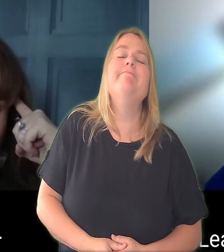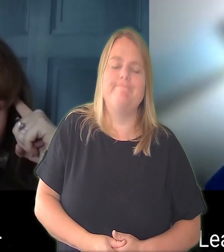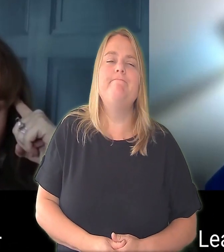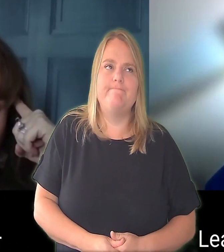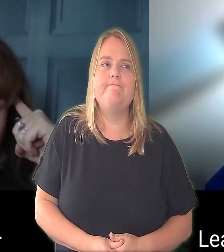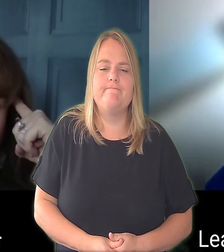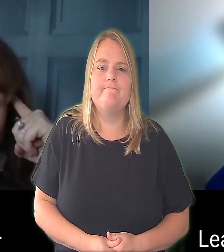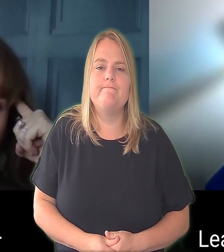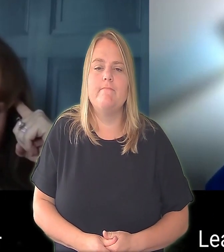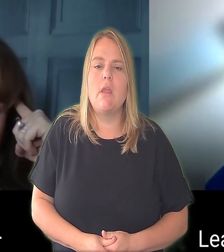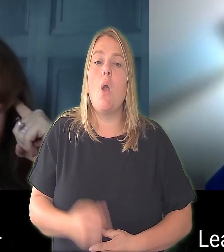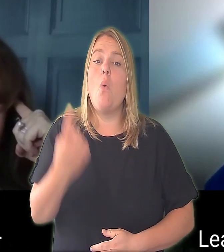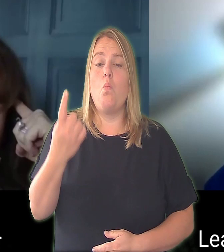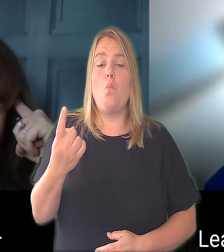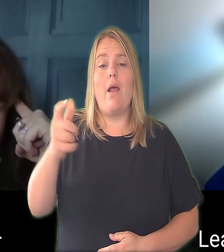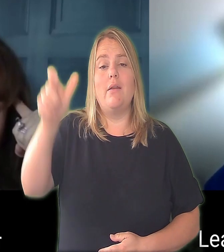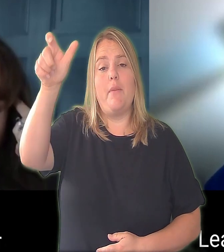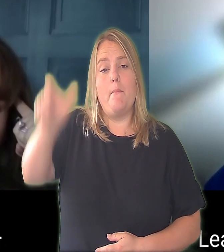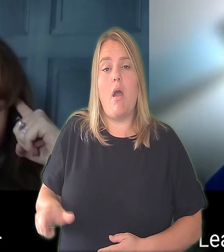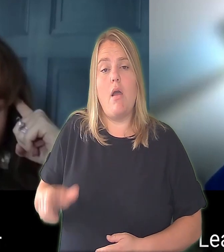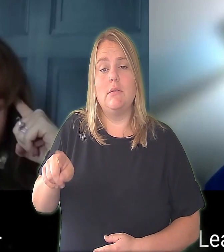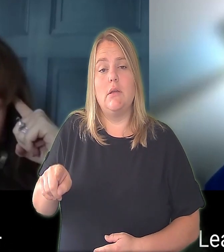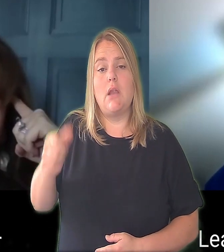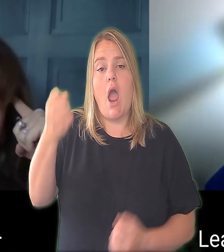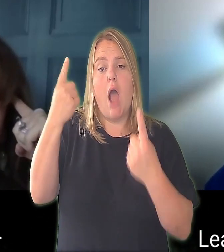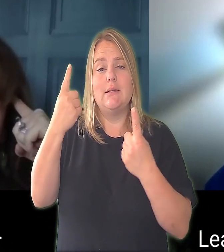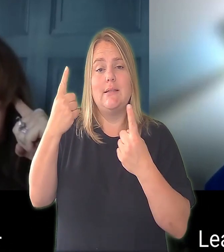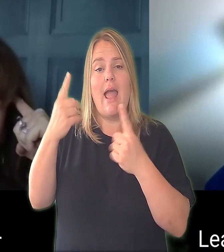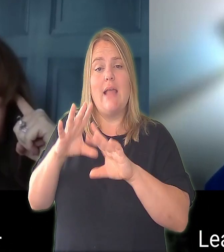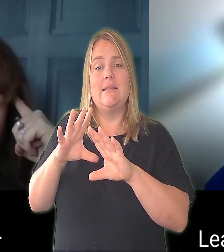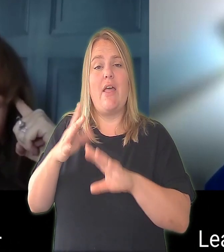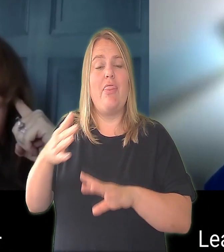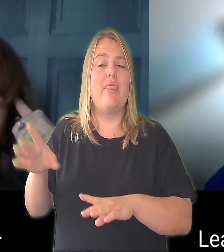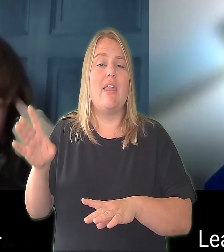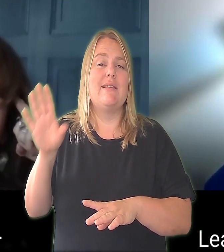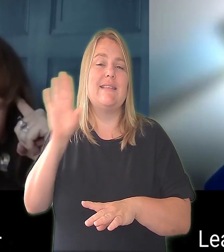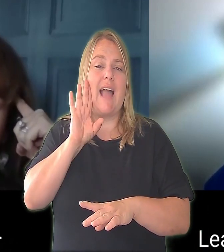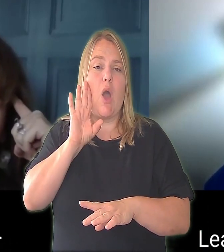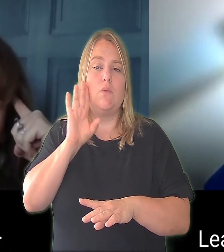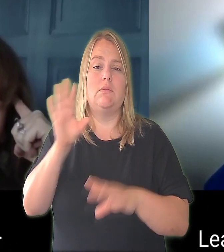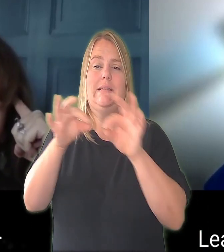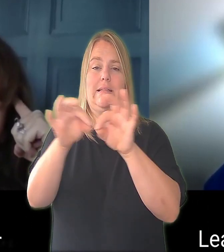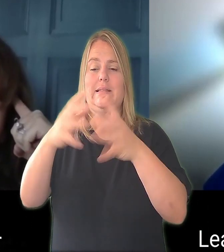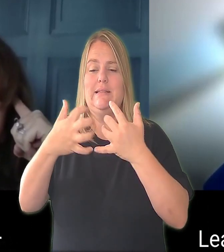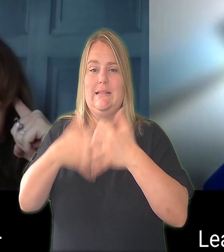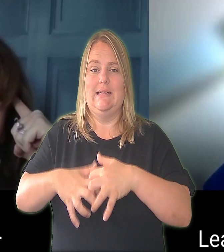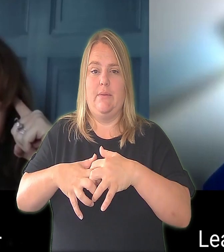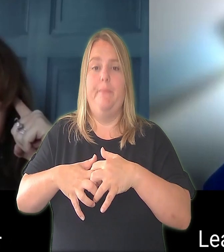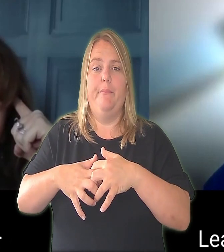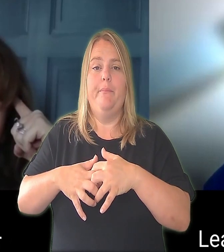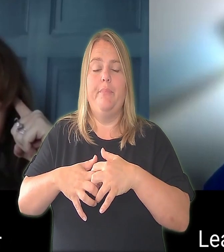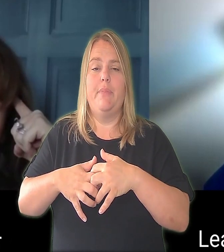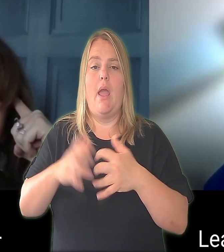our stewards understands all of the sound system, so if I check with them before I move the chairs, then I can take that into account, can't I?